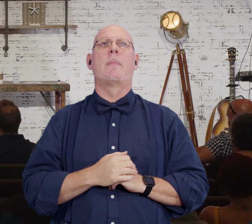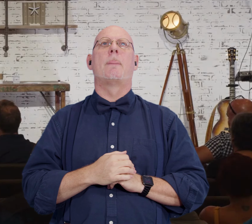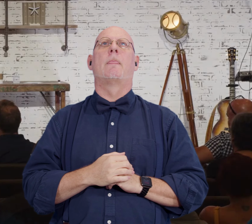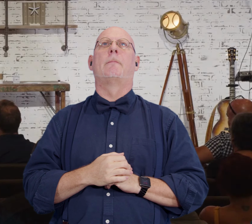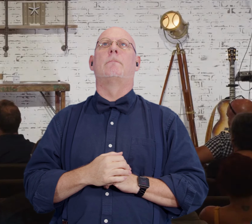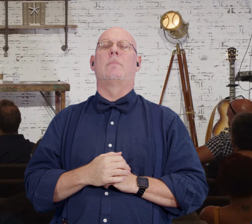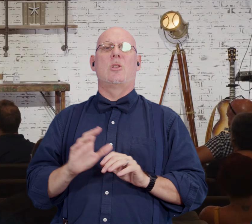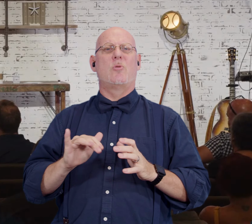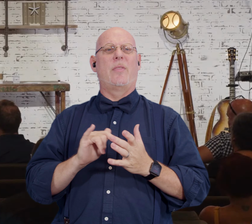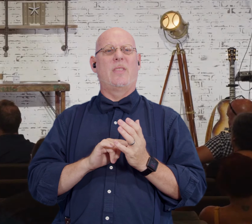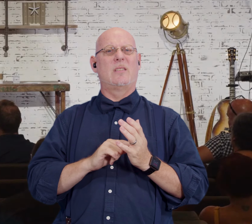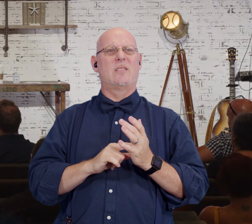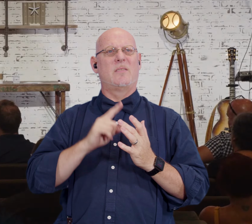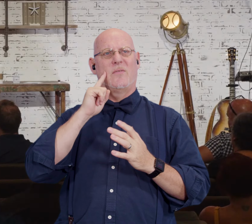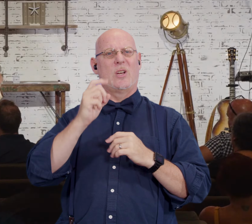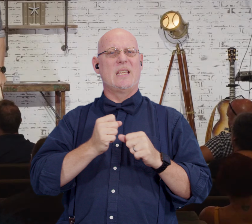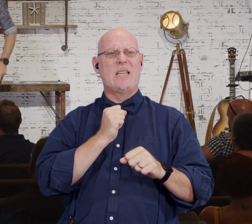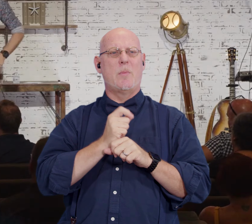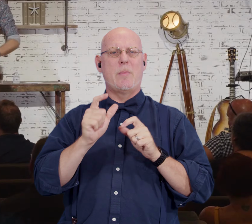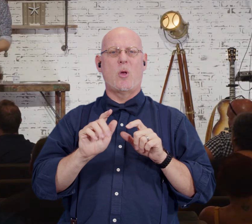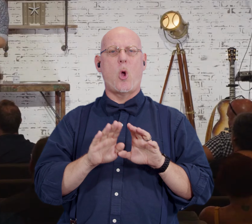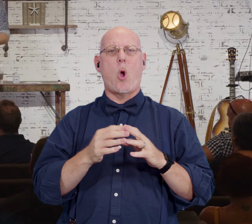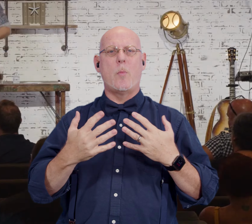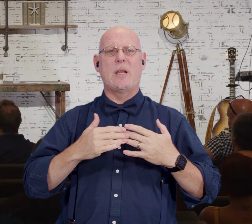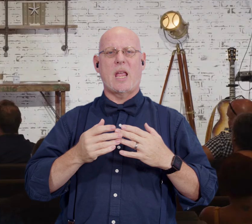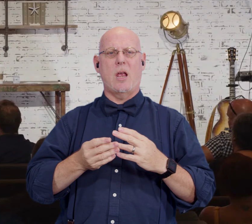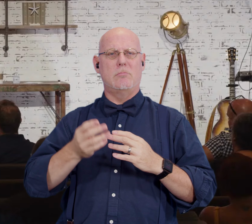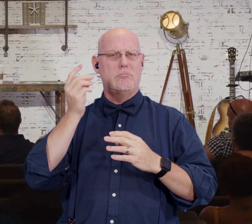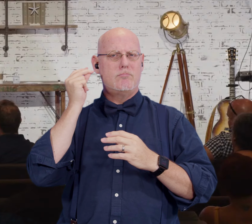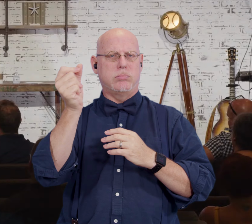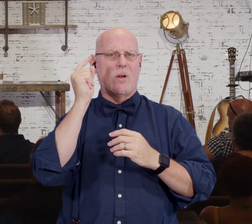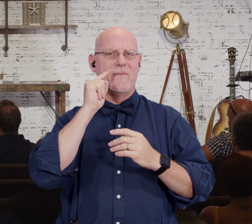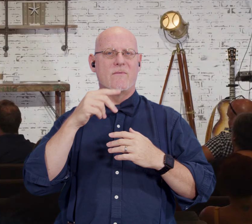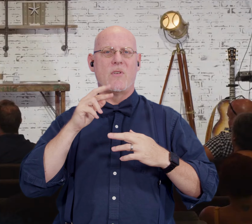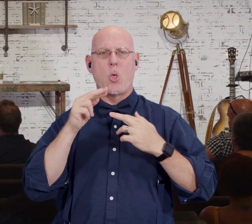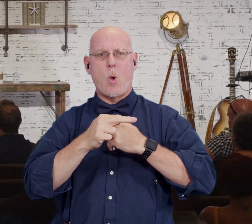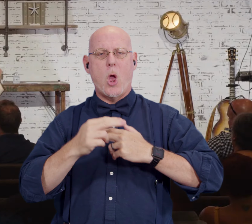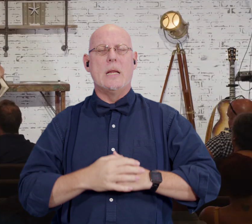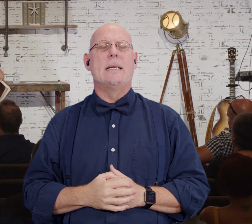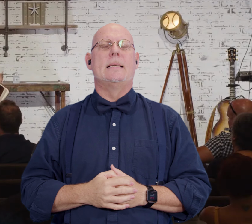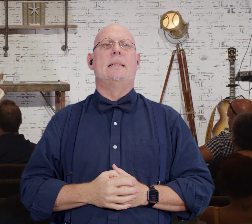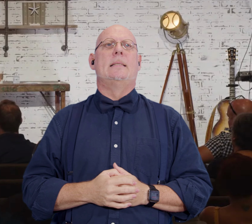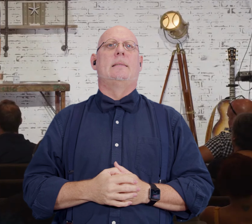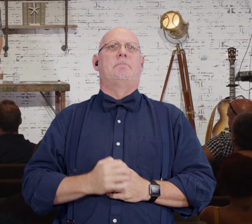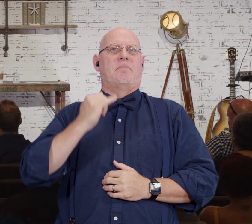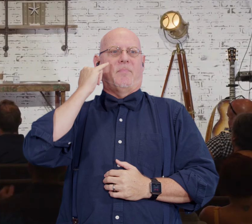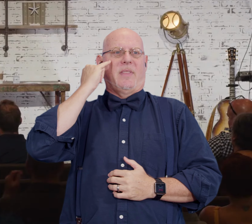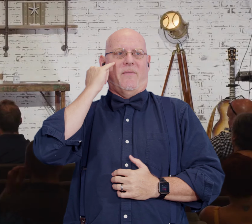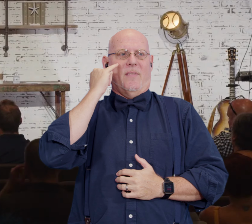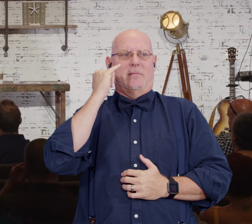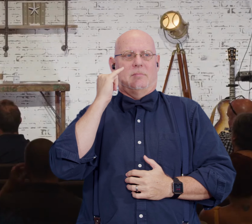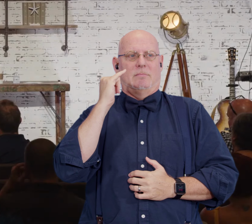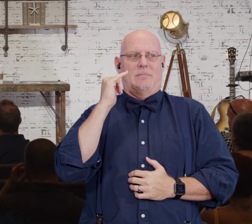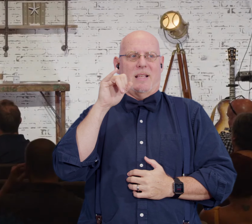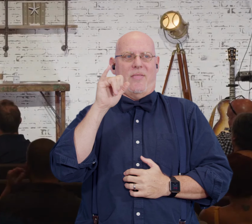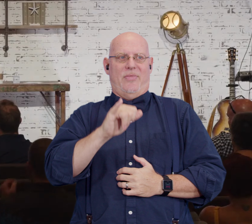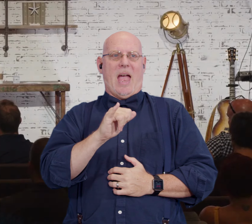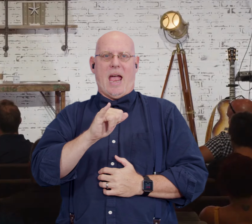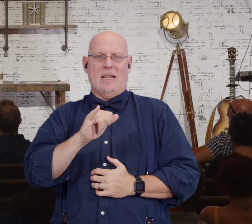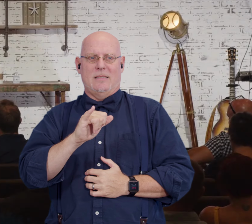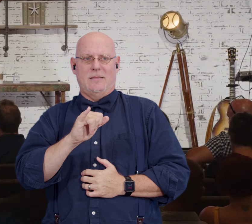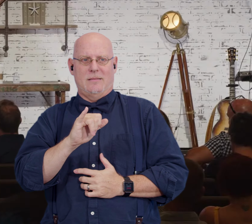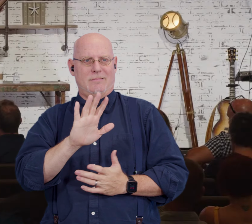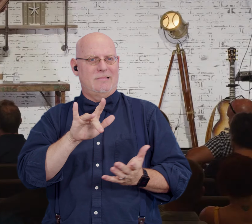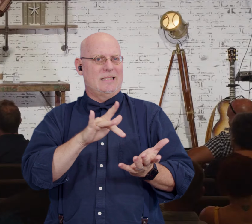And she's been doing this kind of for a year where people open the gate and she'll just bolt for the road as if that is